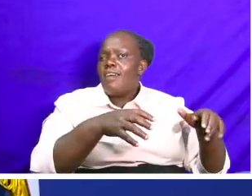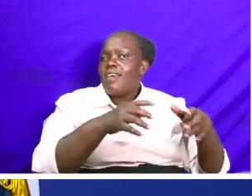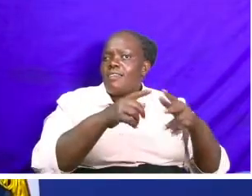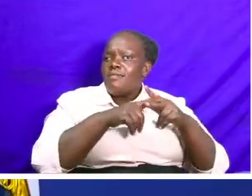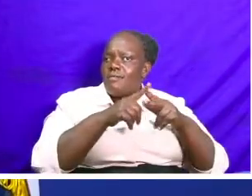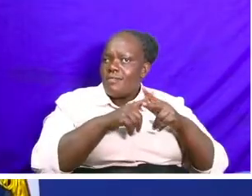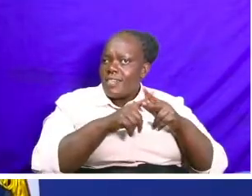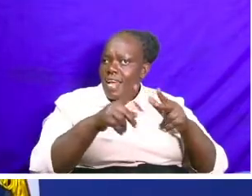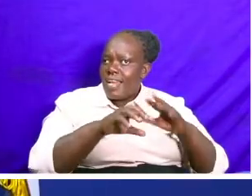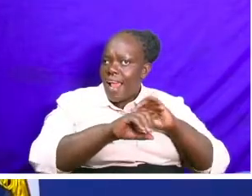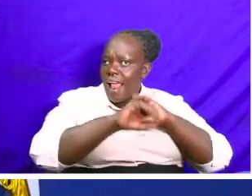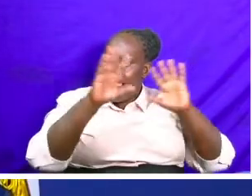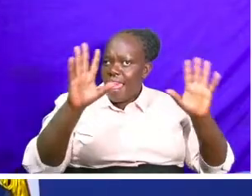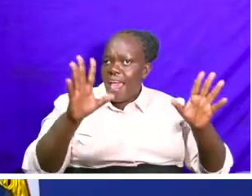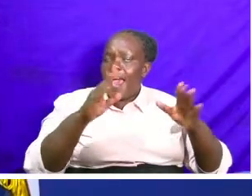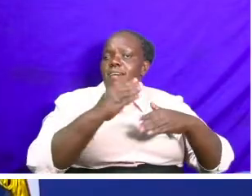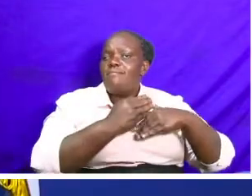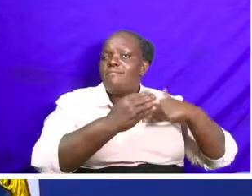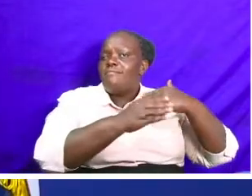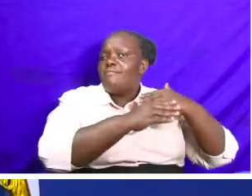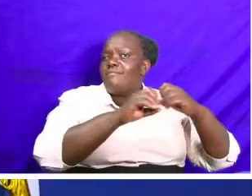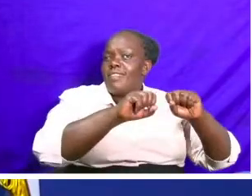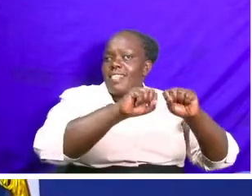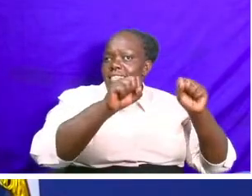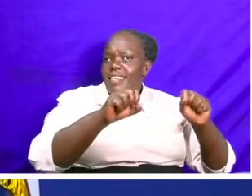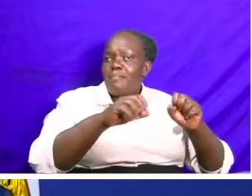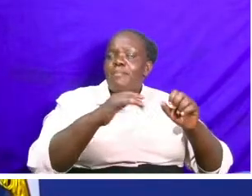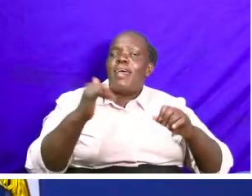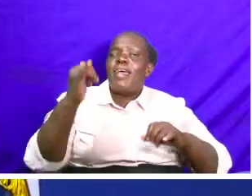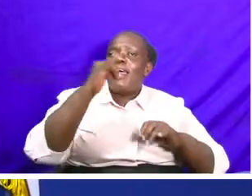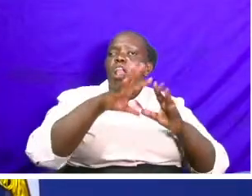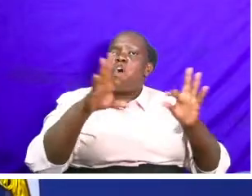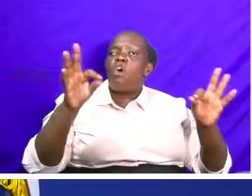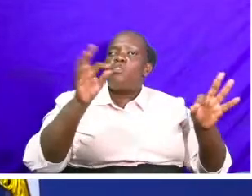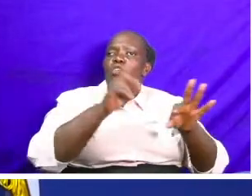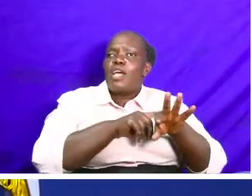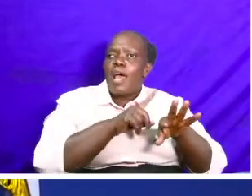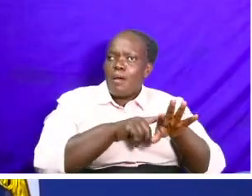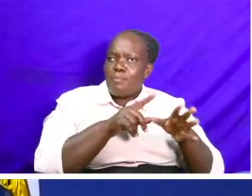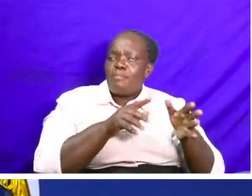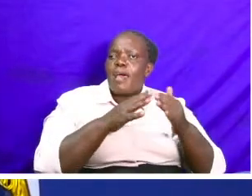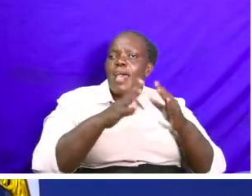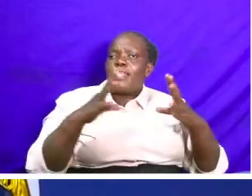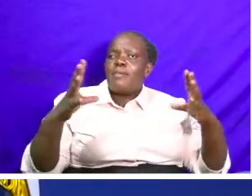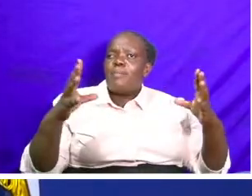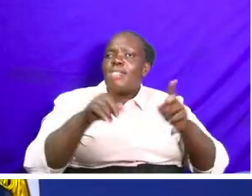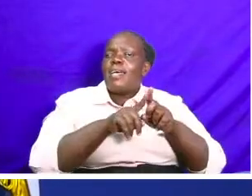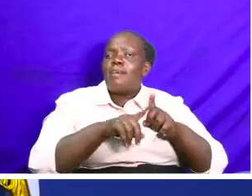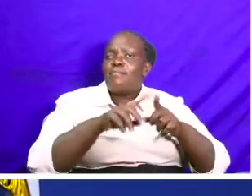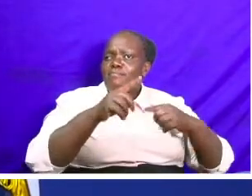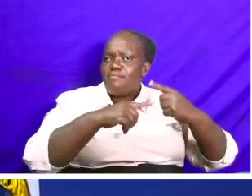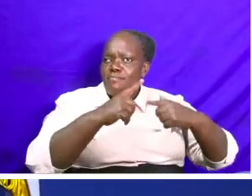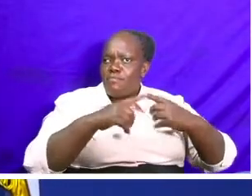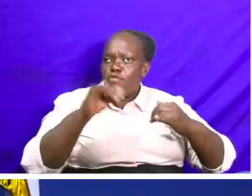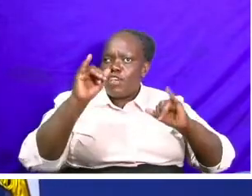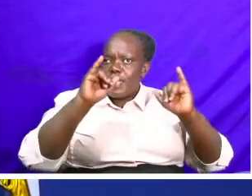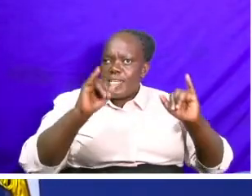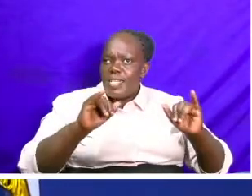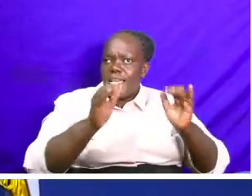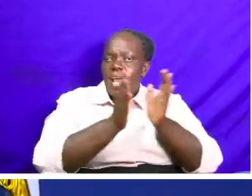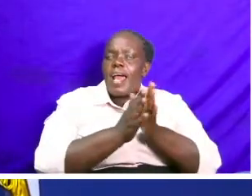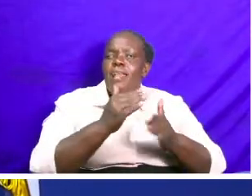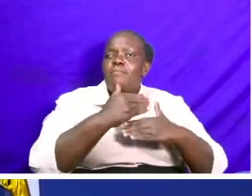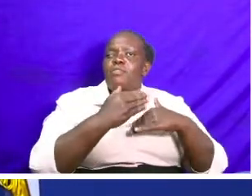clear, phased strategy for the airport's long-term expansion. The current procurement process for the design and